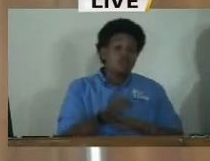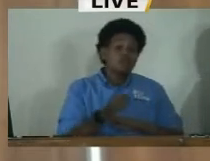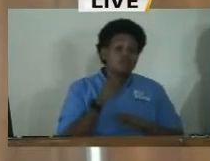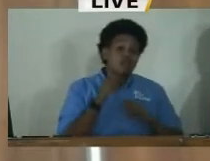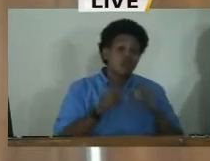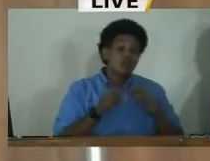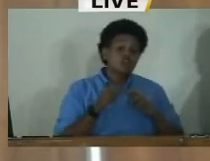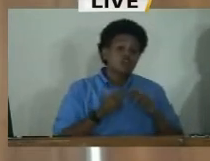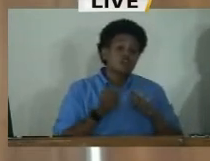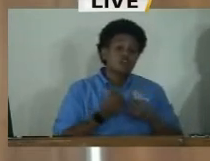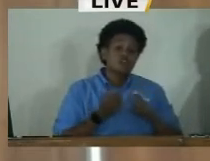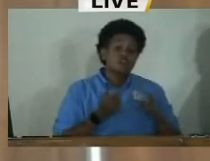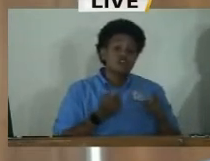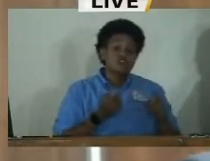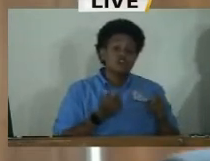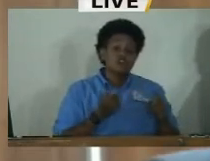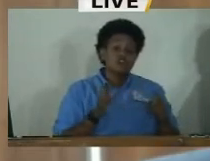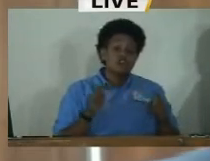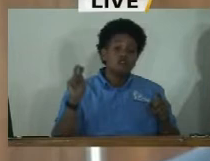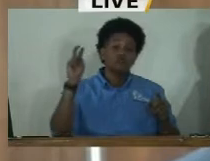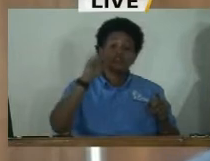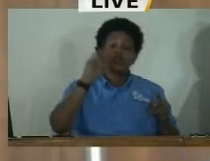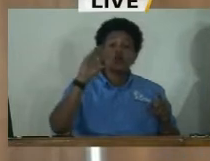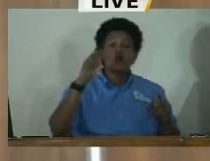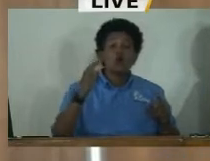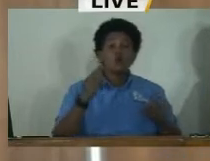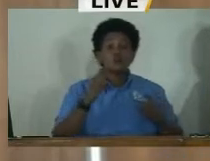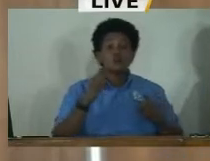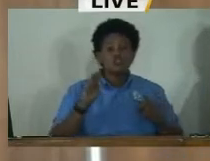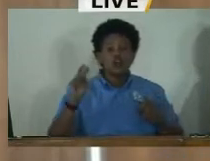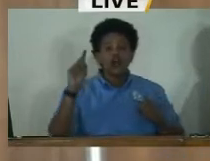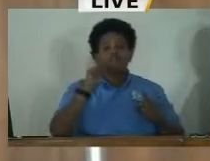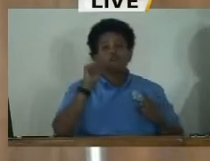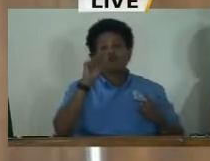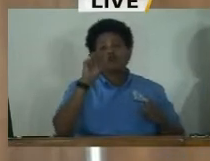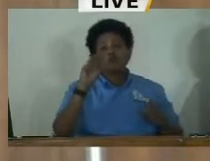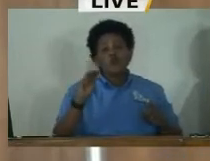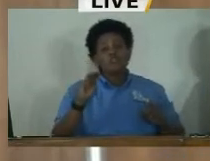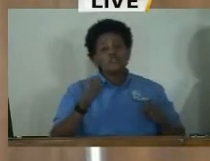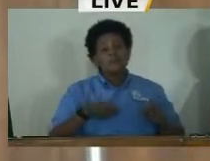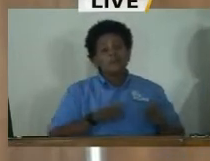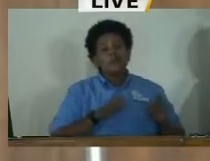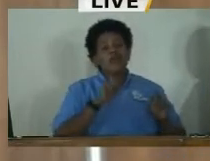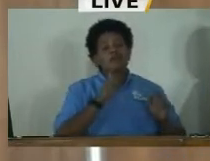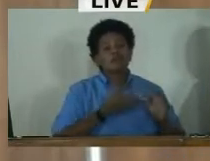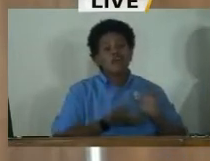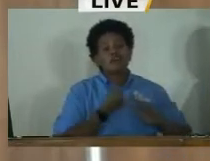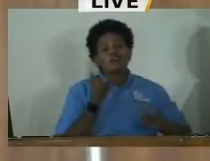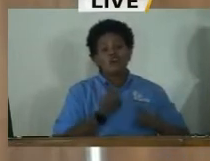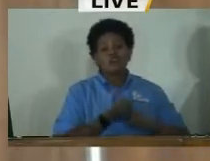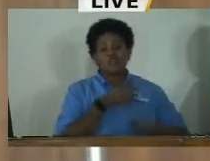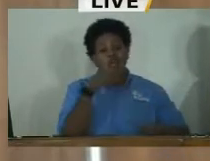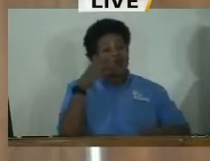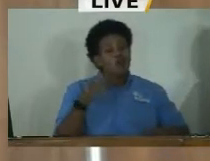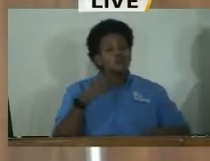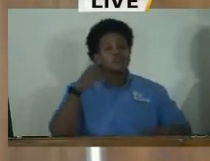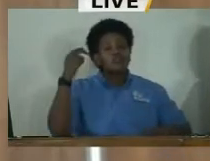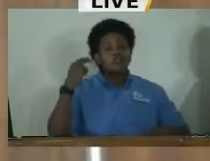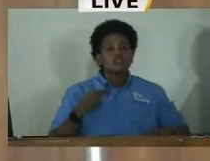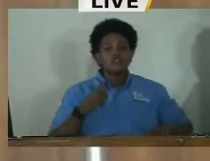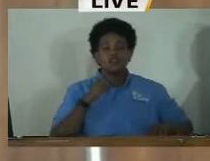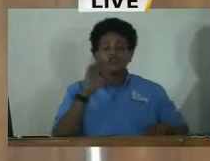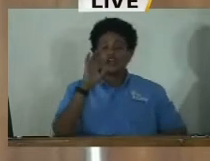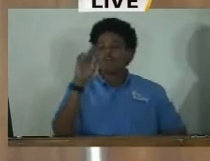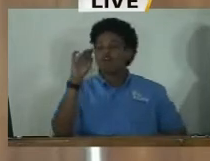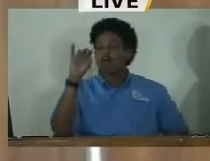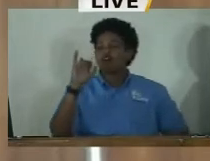construction, transportation, warehousing, travel and tourism, mining, extraction, agriculture, fishery,